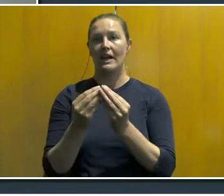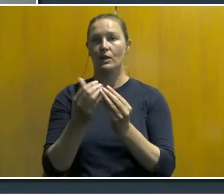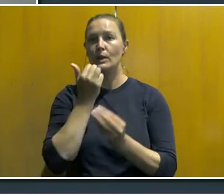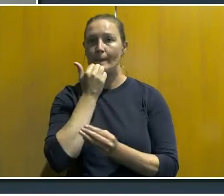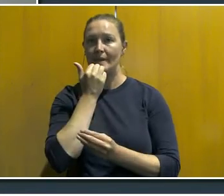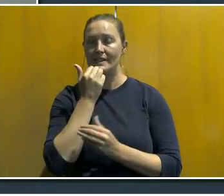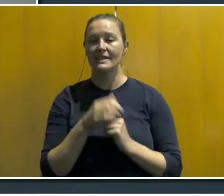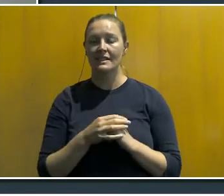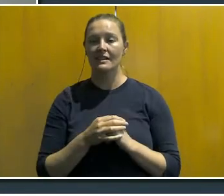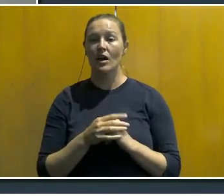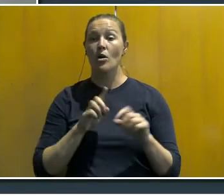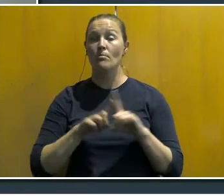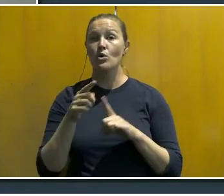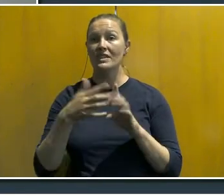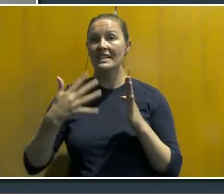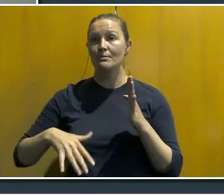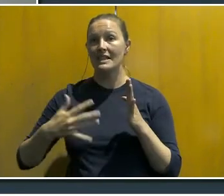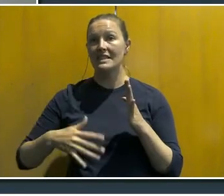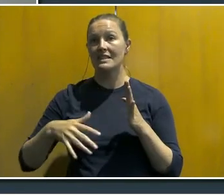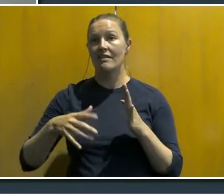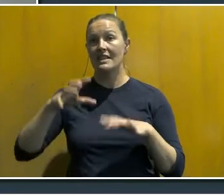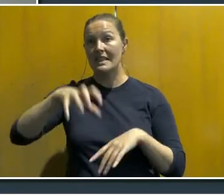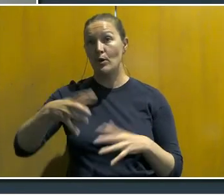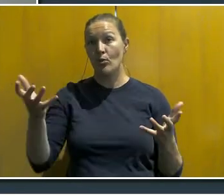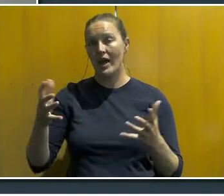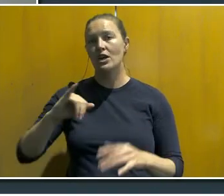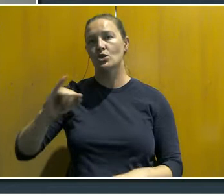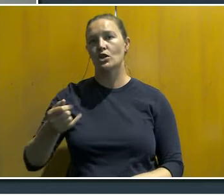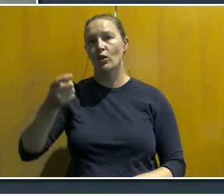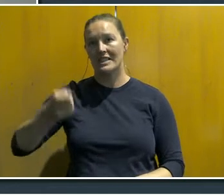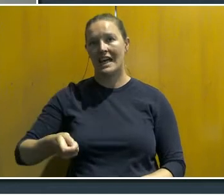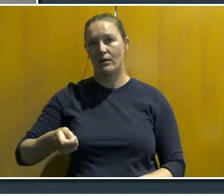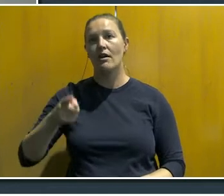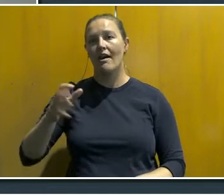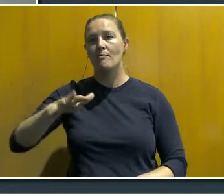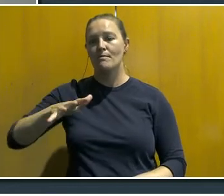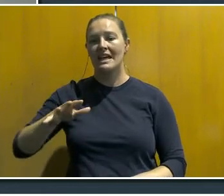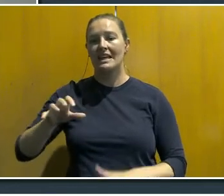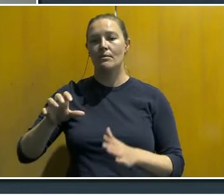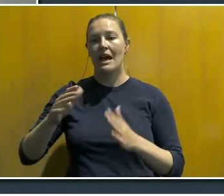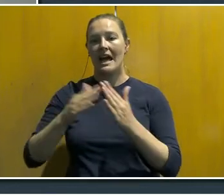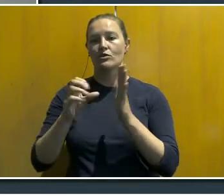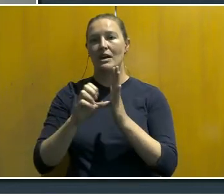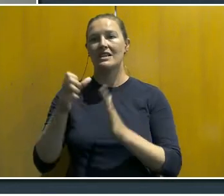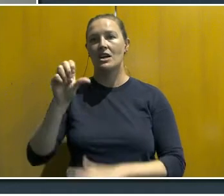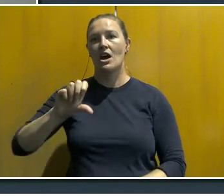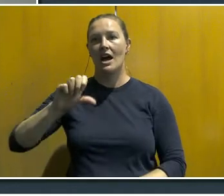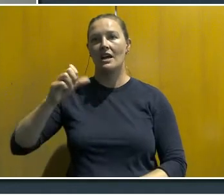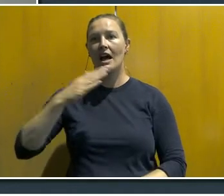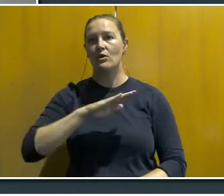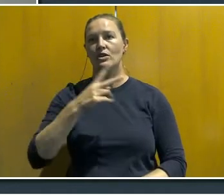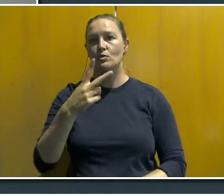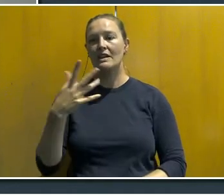most expensive suburb in Hawke's Bay is Jervoistown, which has a median house price of $925,000,